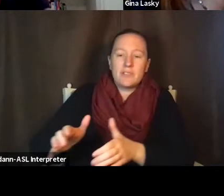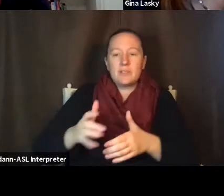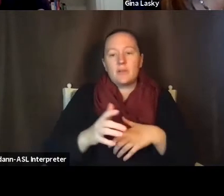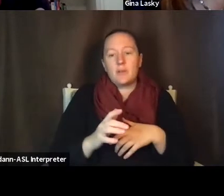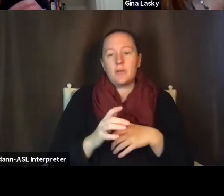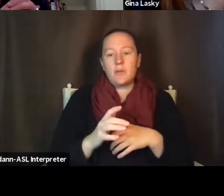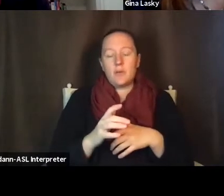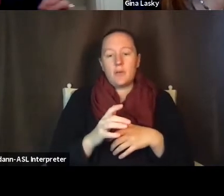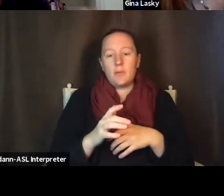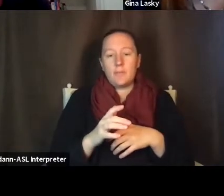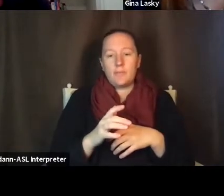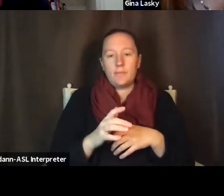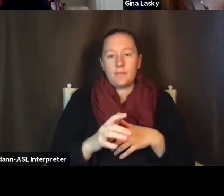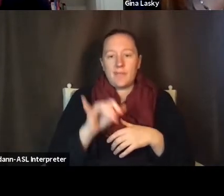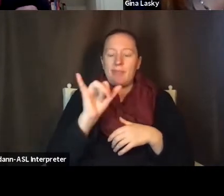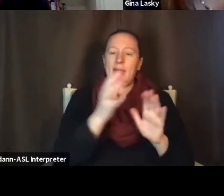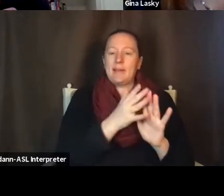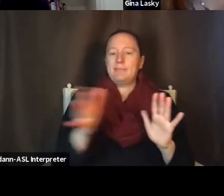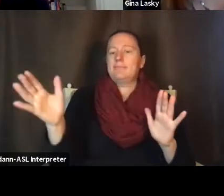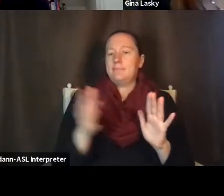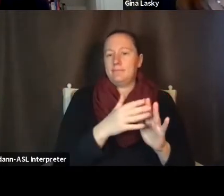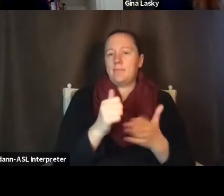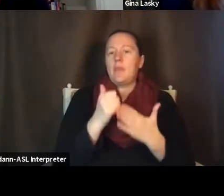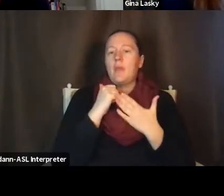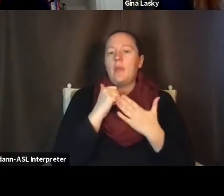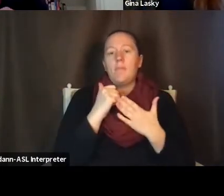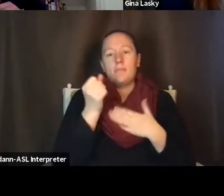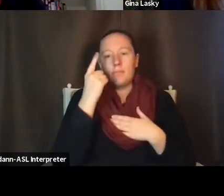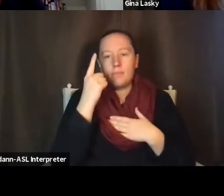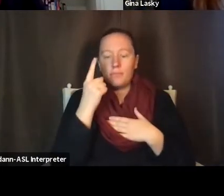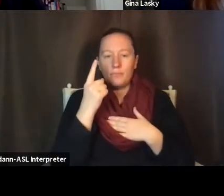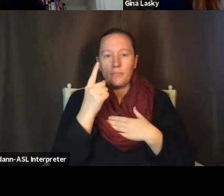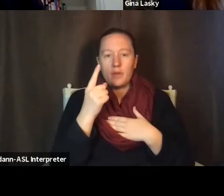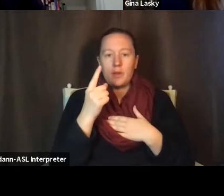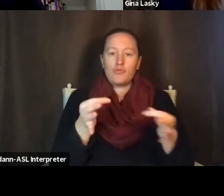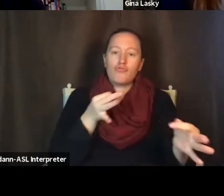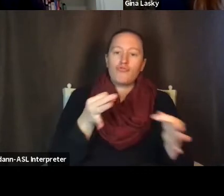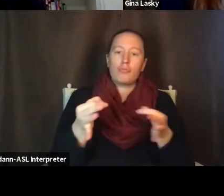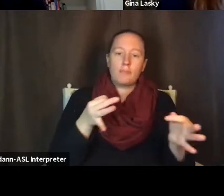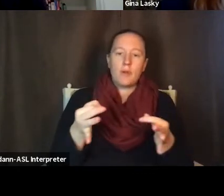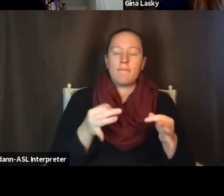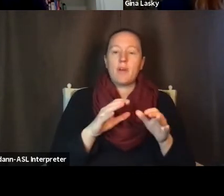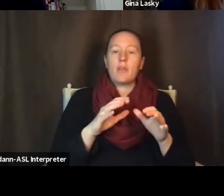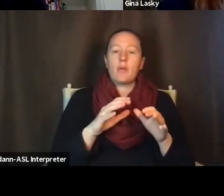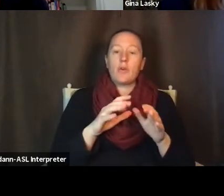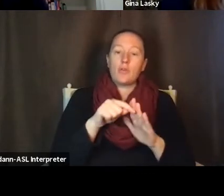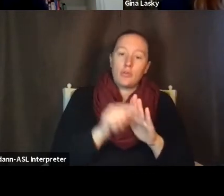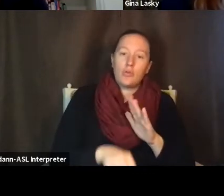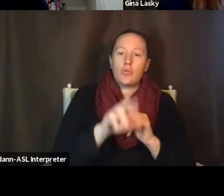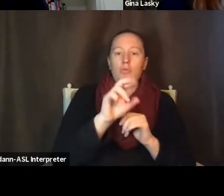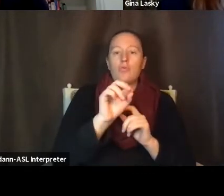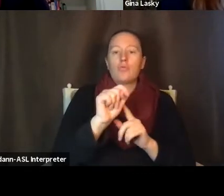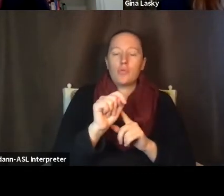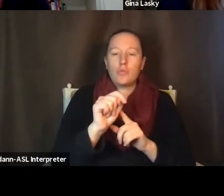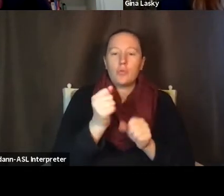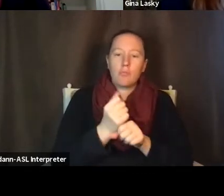population compendiums that Shannon referenced earlier really help to provide descriptions of the root cause of challenges to